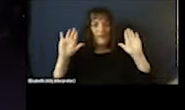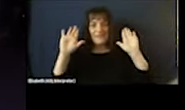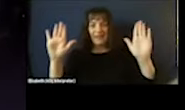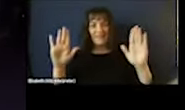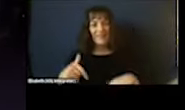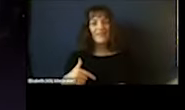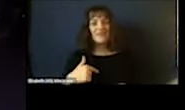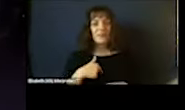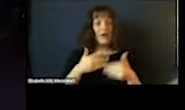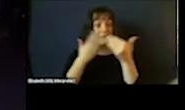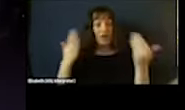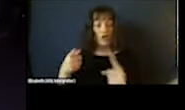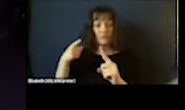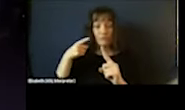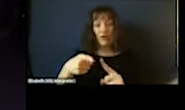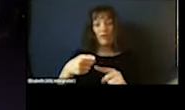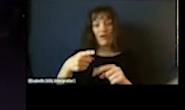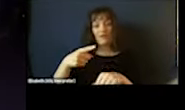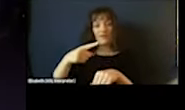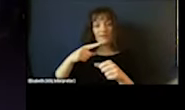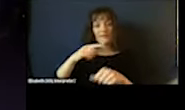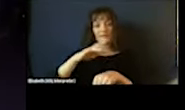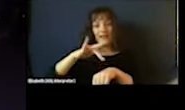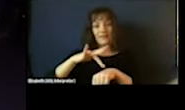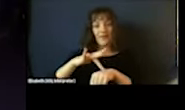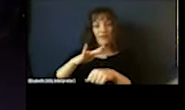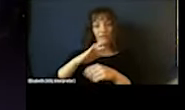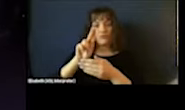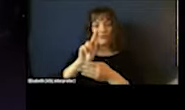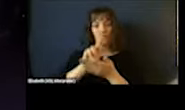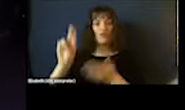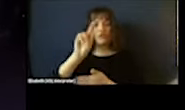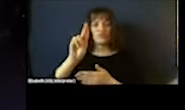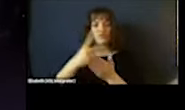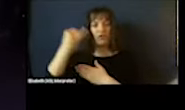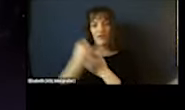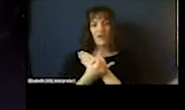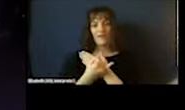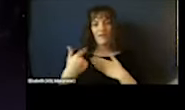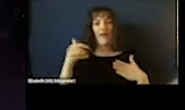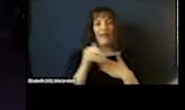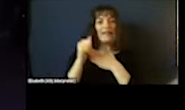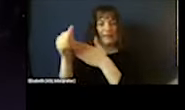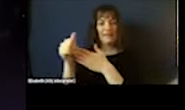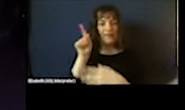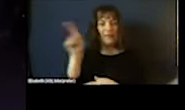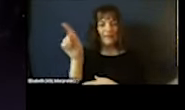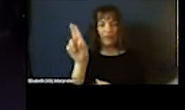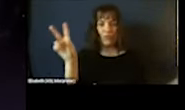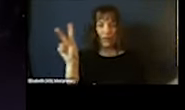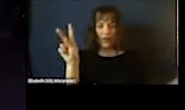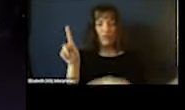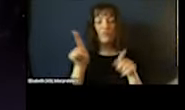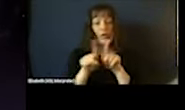in particular about the Tactile Universe project, which is something that I lead in the UK. But I'm also going to explain a little bit about myself and how I've